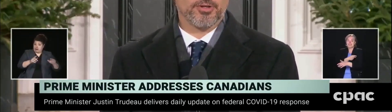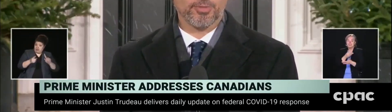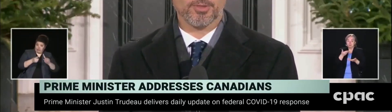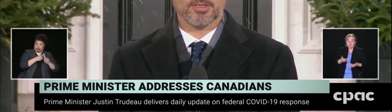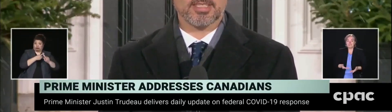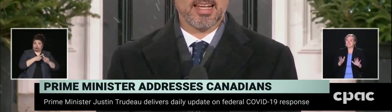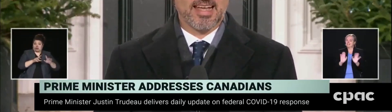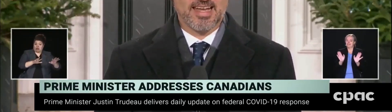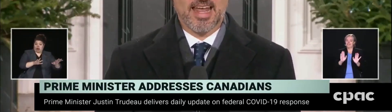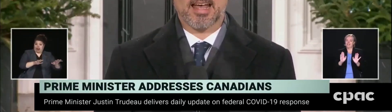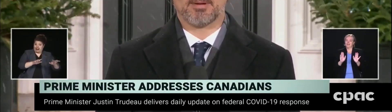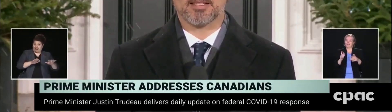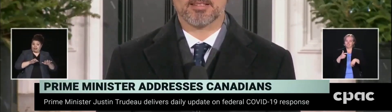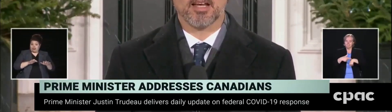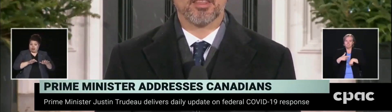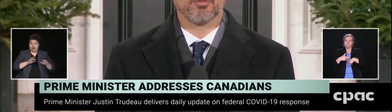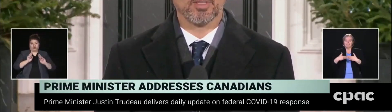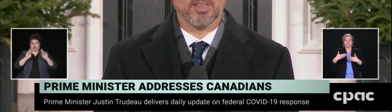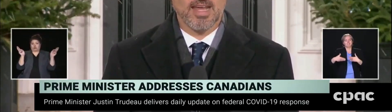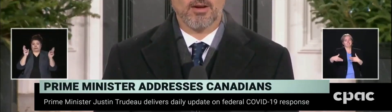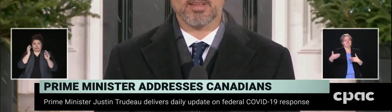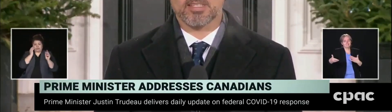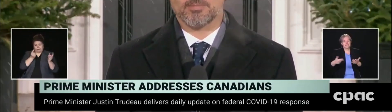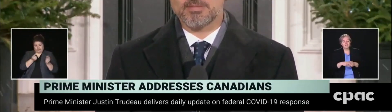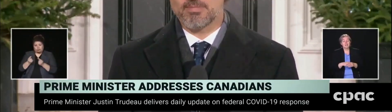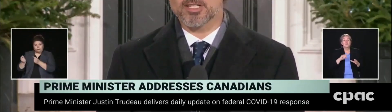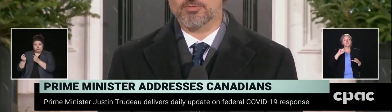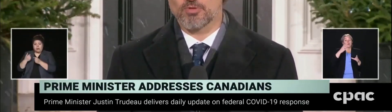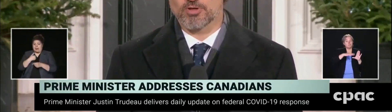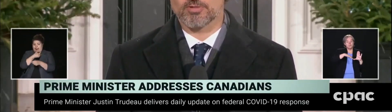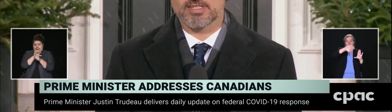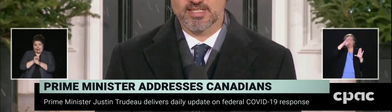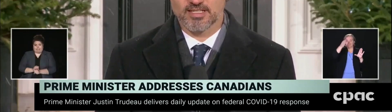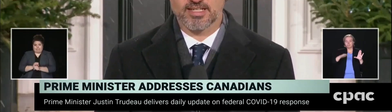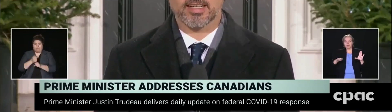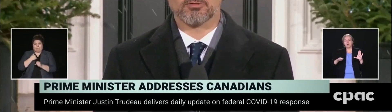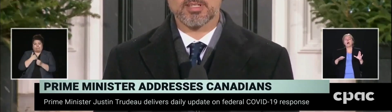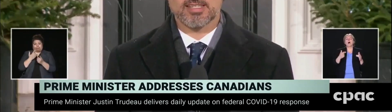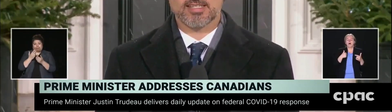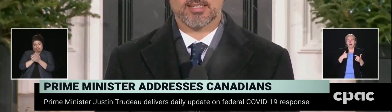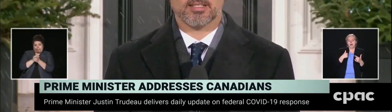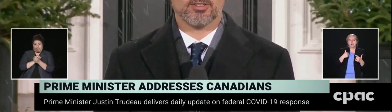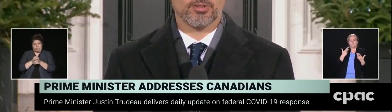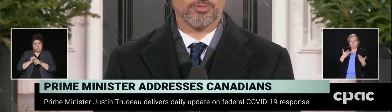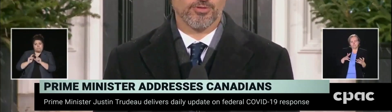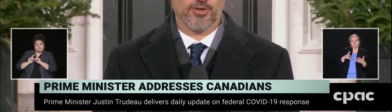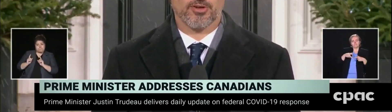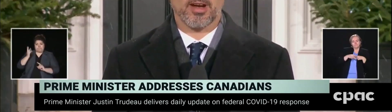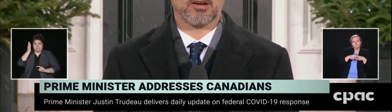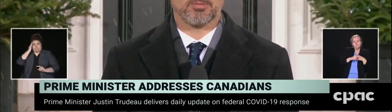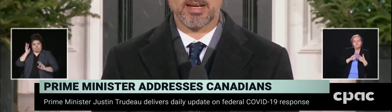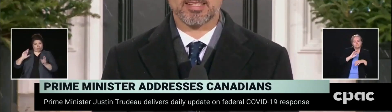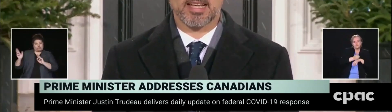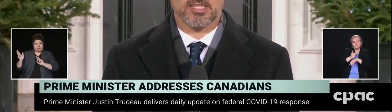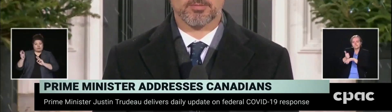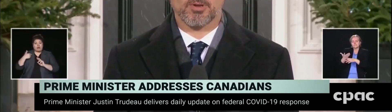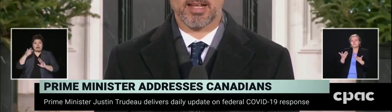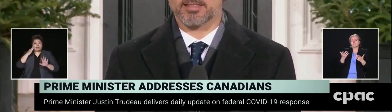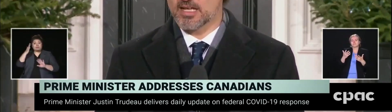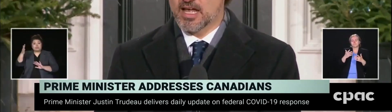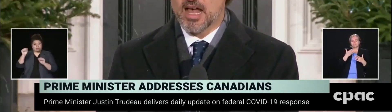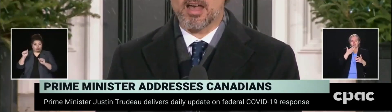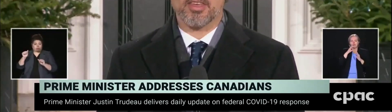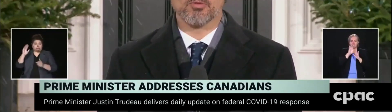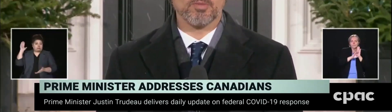both tools and habits that will allow us to be much more resilient and resistant to further outbreaks and